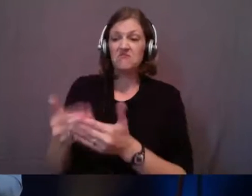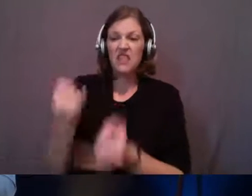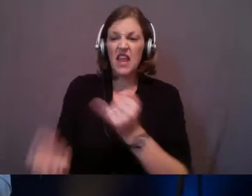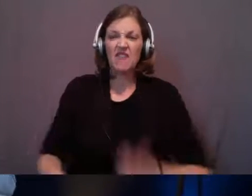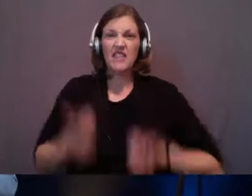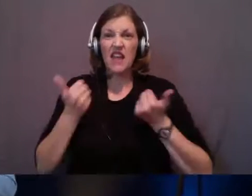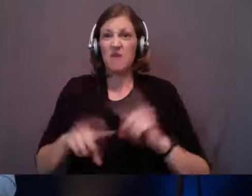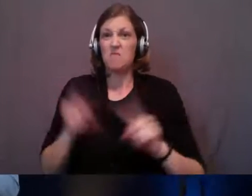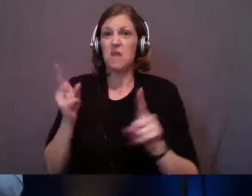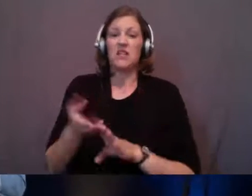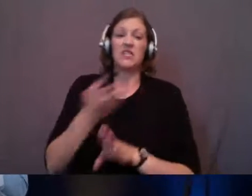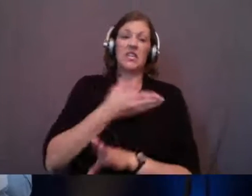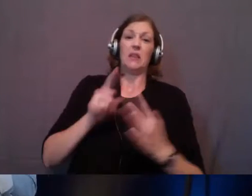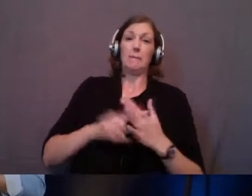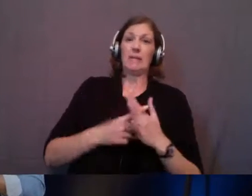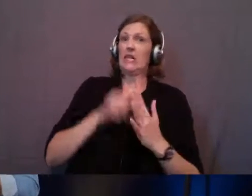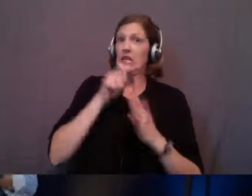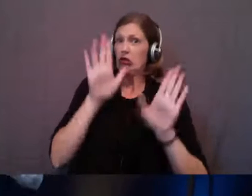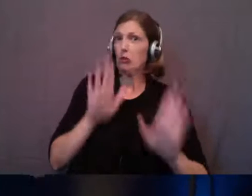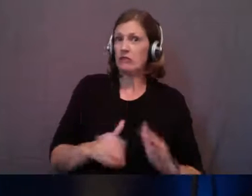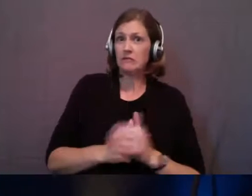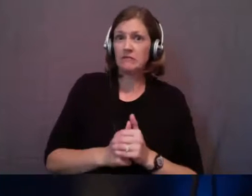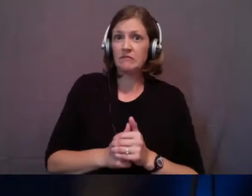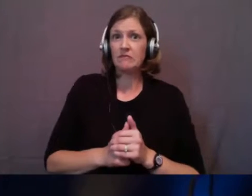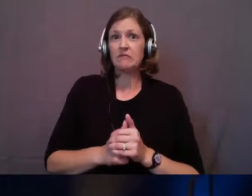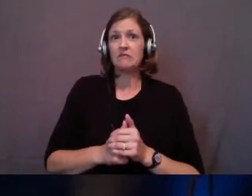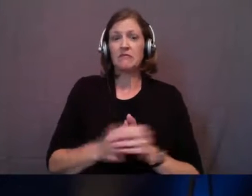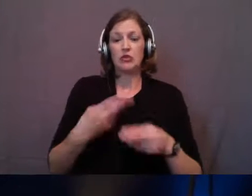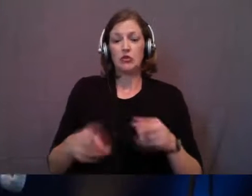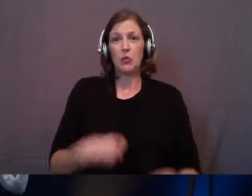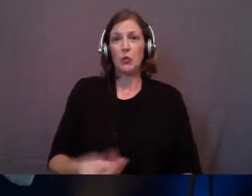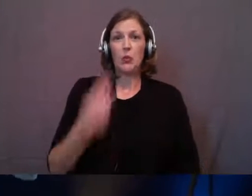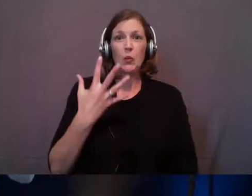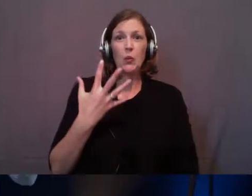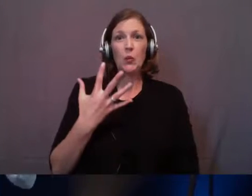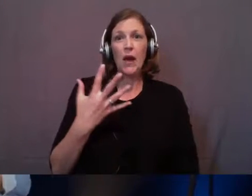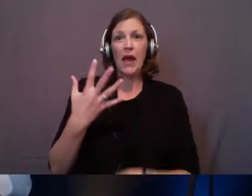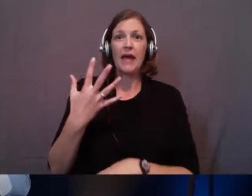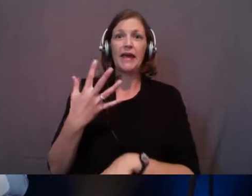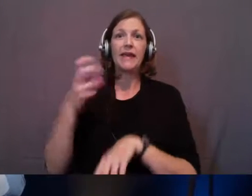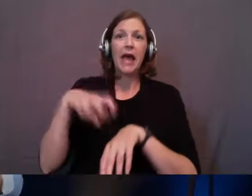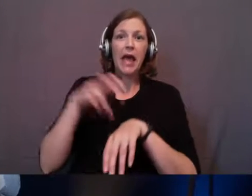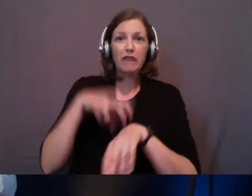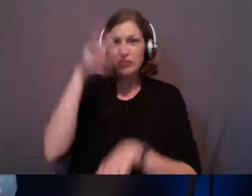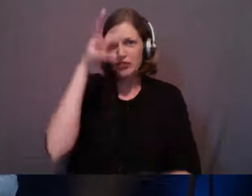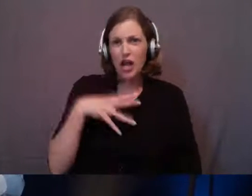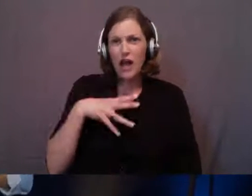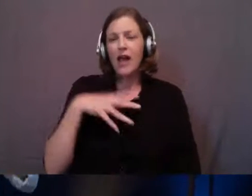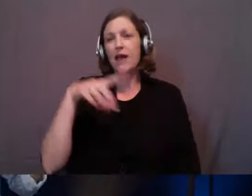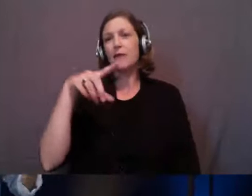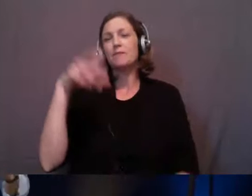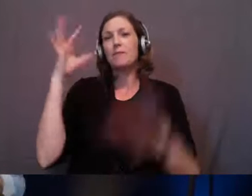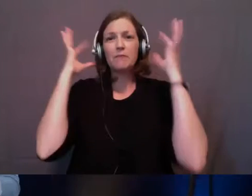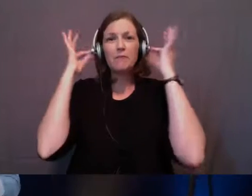so awesome towards the beginning of his life, right? He was a short little white Irish guy, blonde hair, blue eyes, spoke Spanish, he